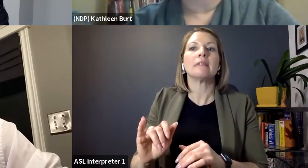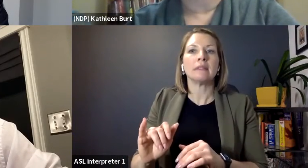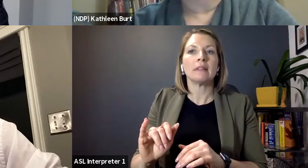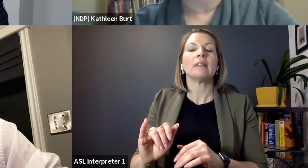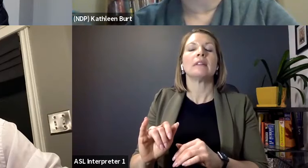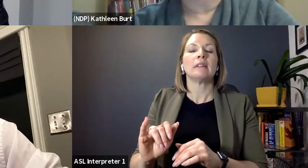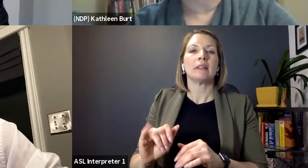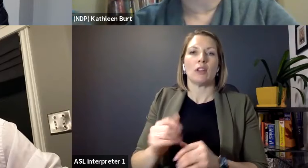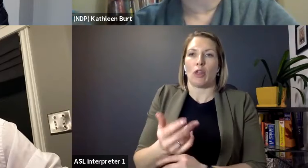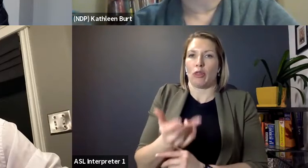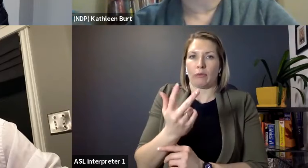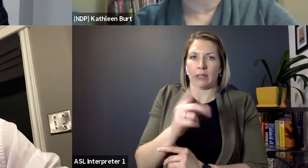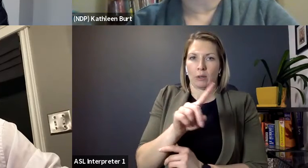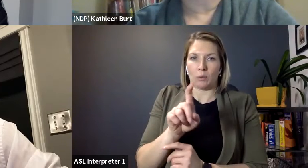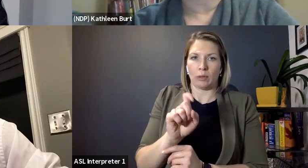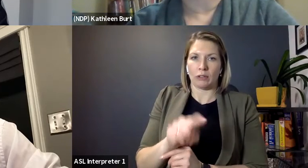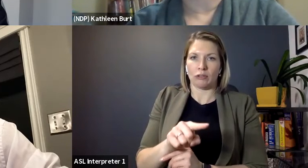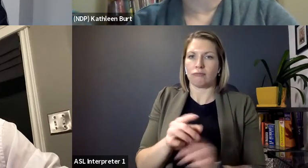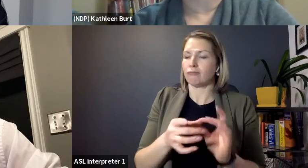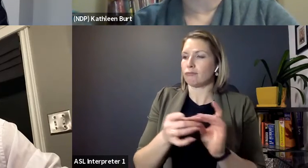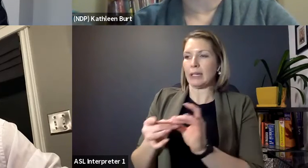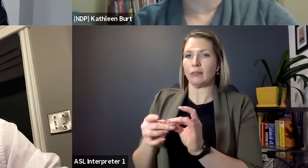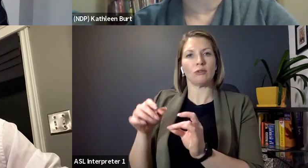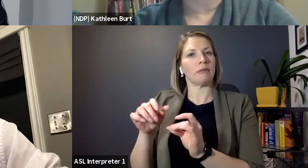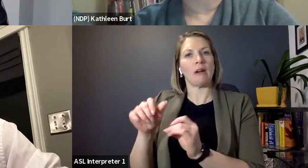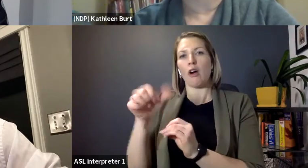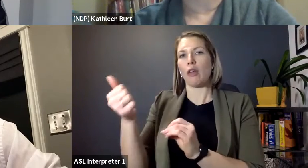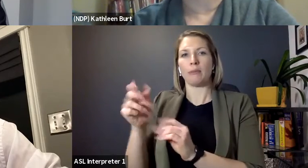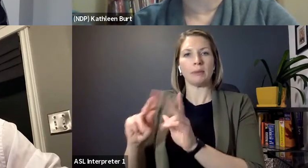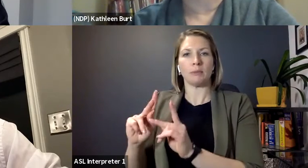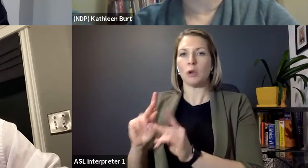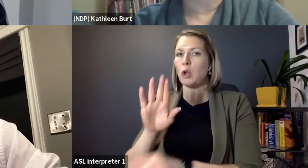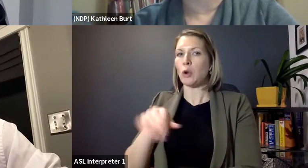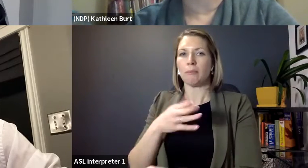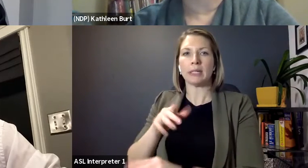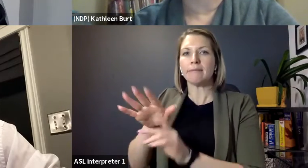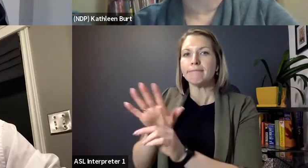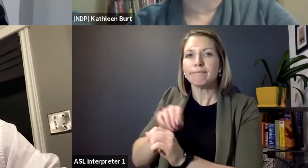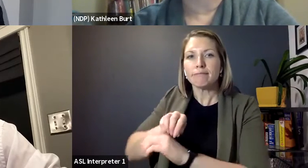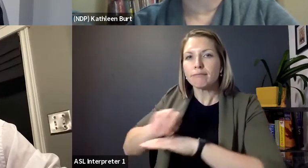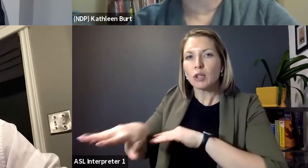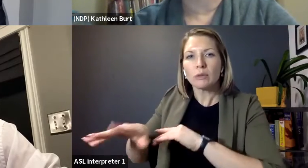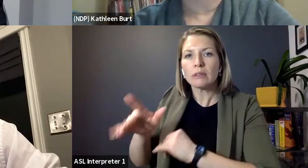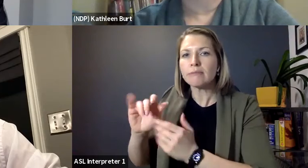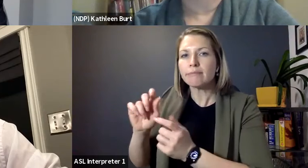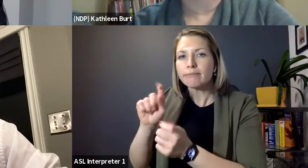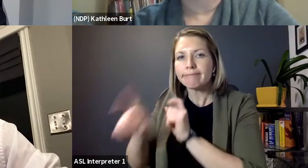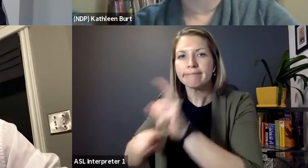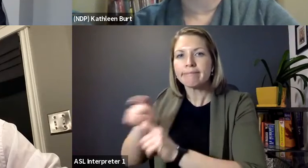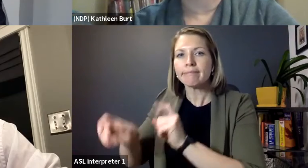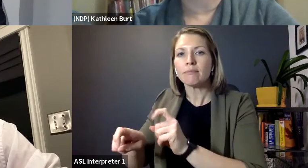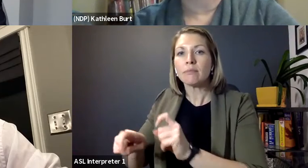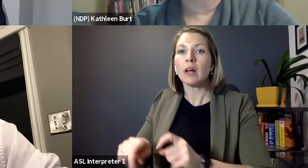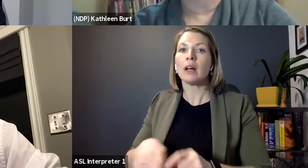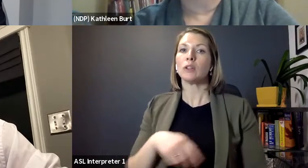set by the 3 sponsor organizations without input from any candidate or political party. The candidates were all